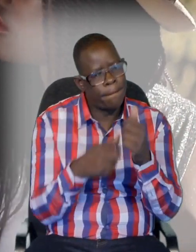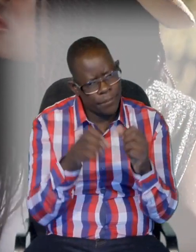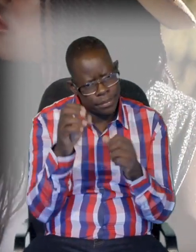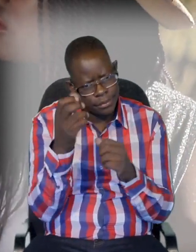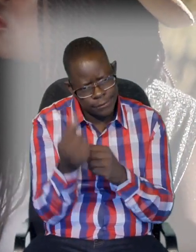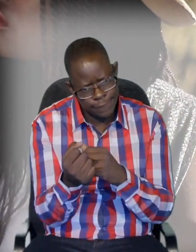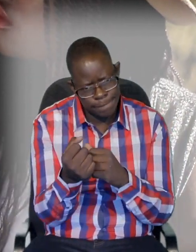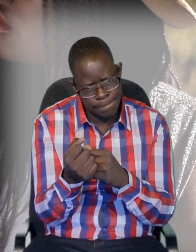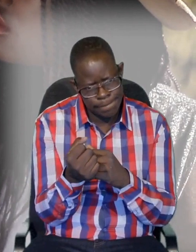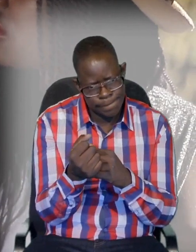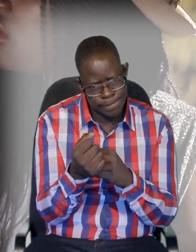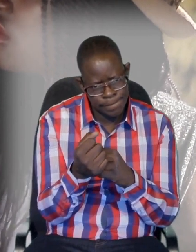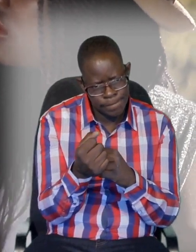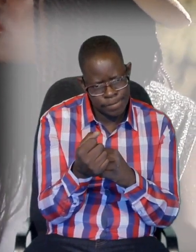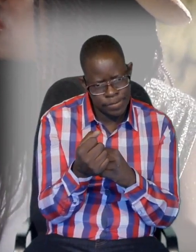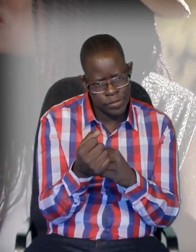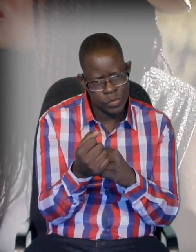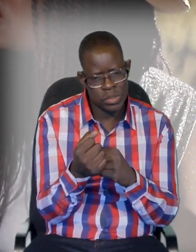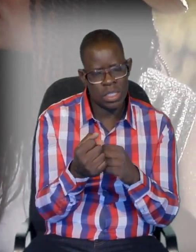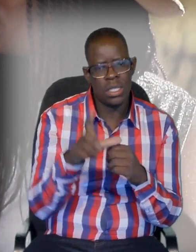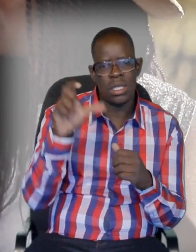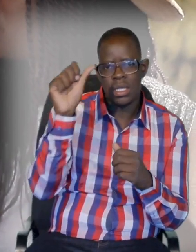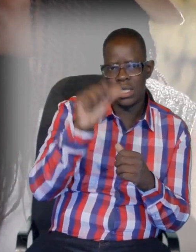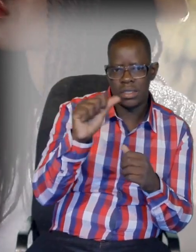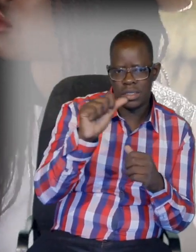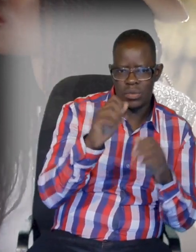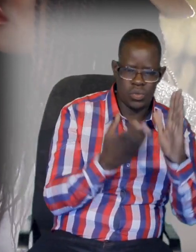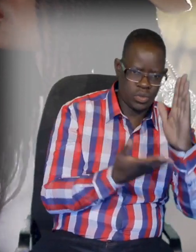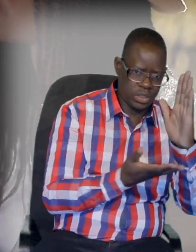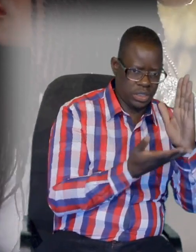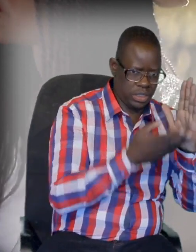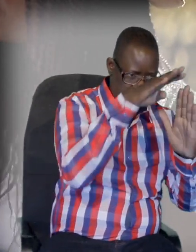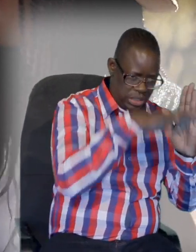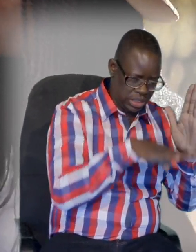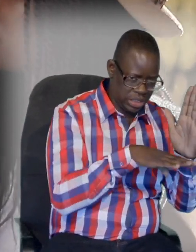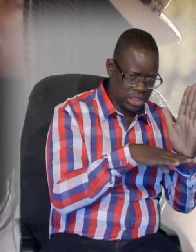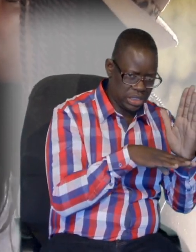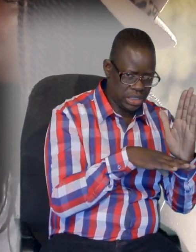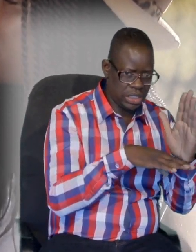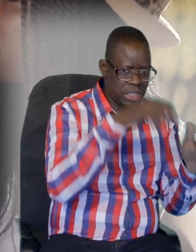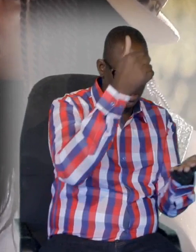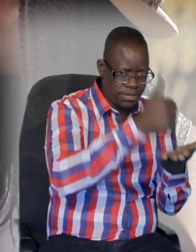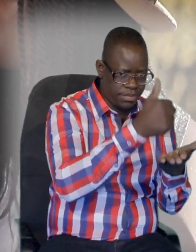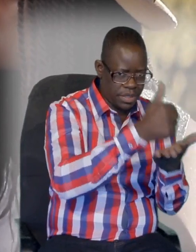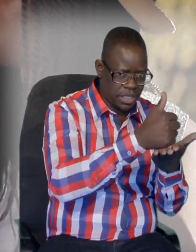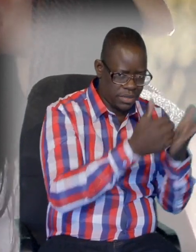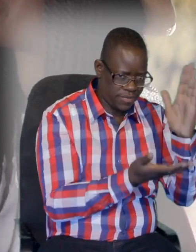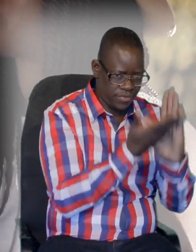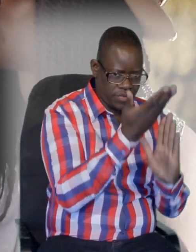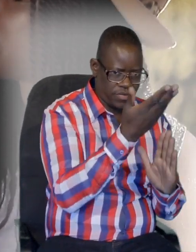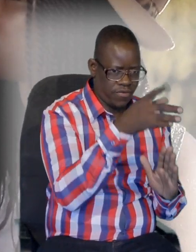that the assets will decrease or let's say bank decreases with